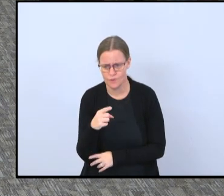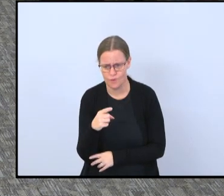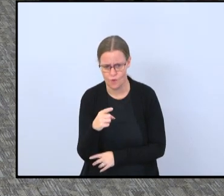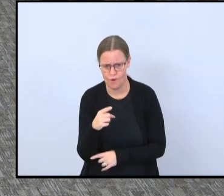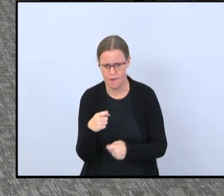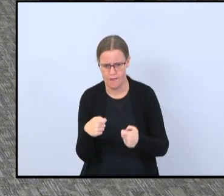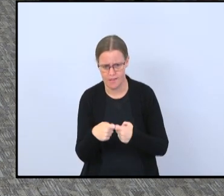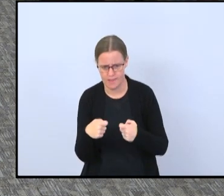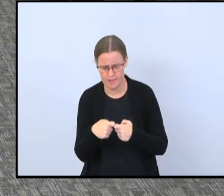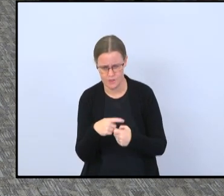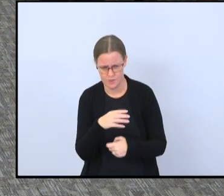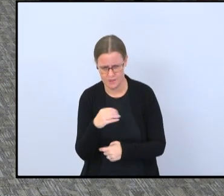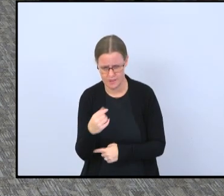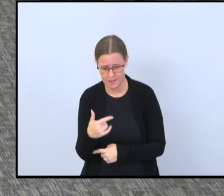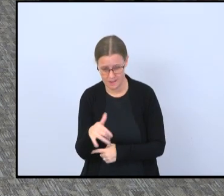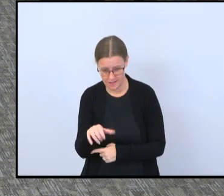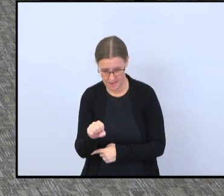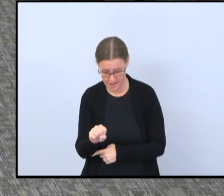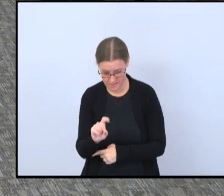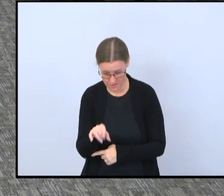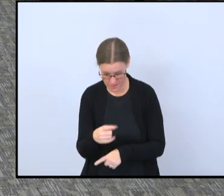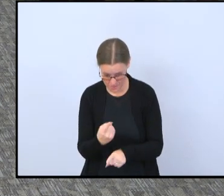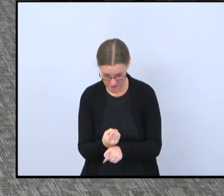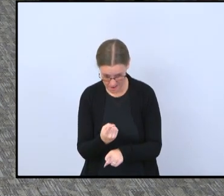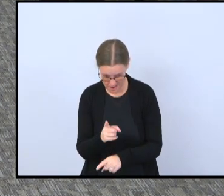believe so.